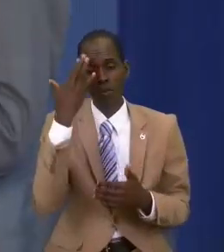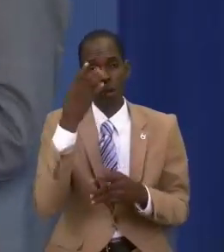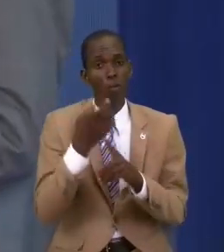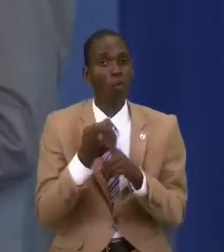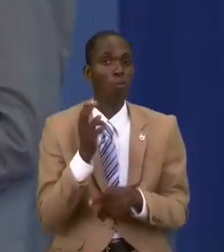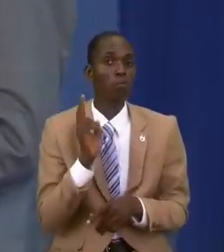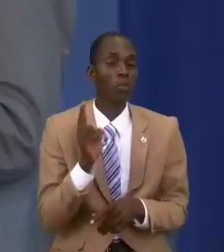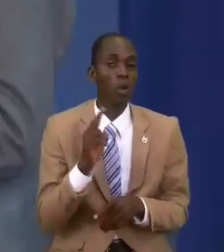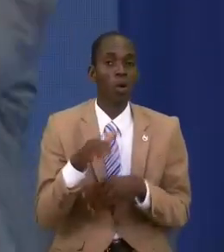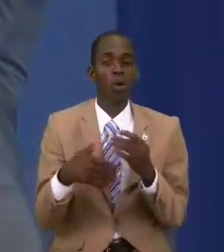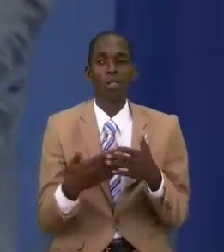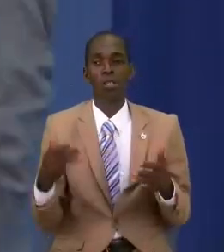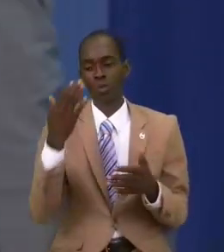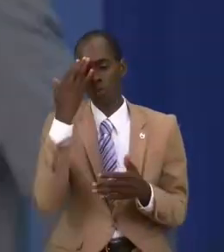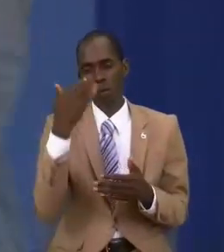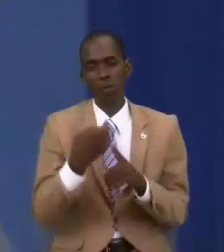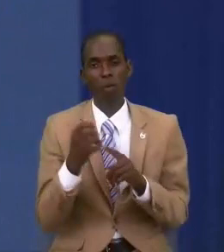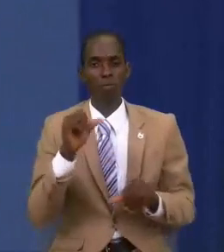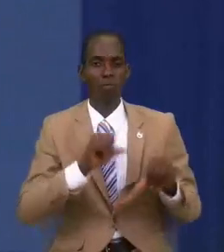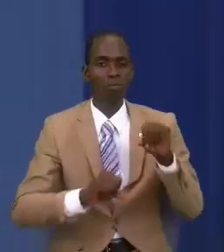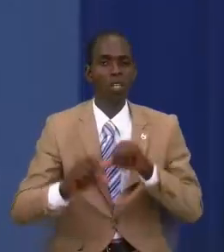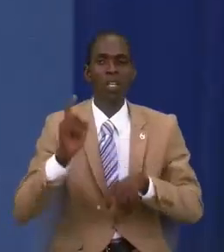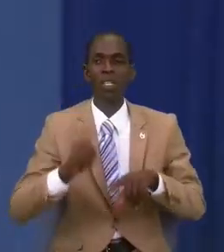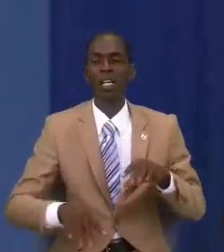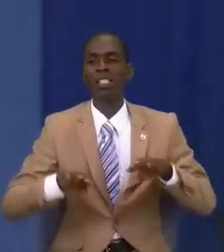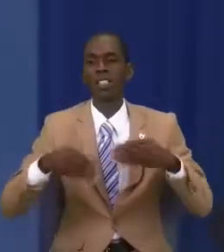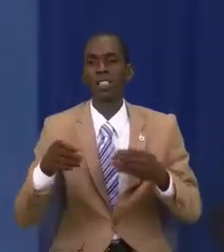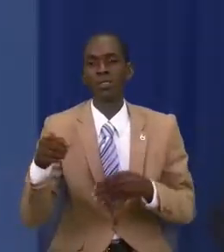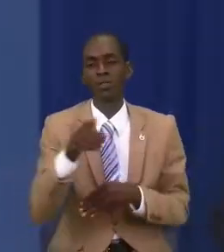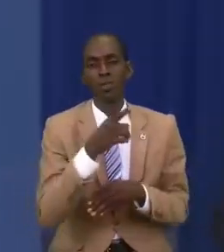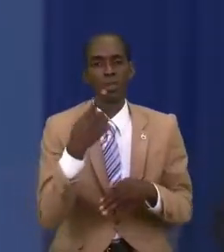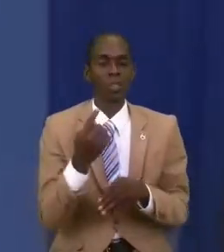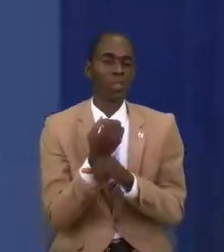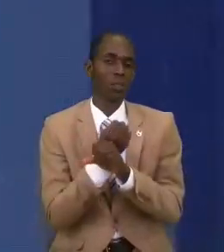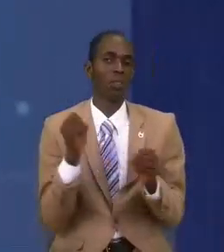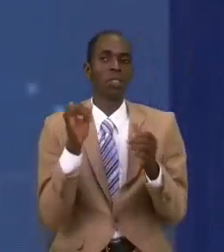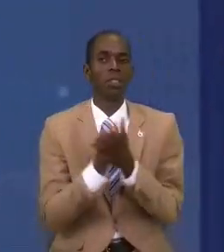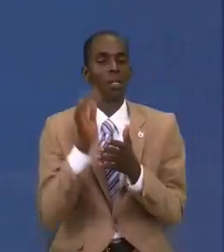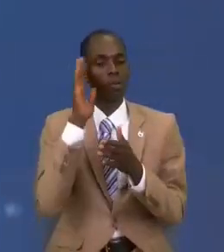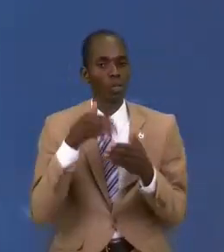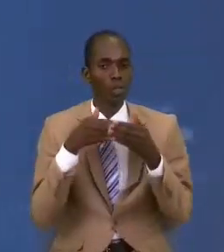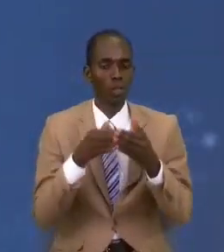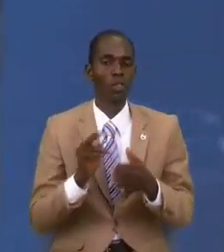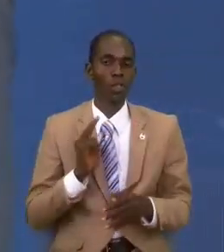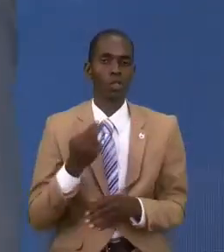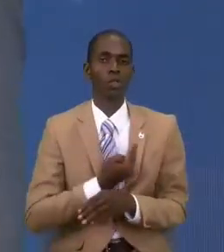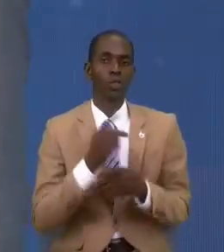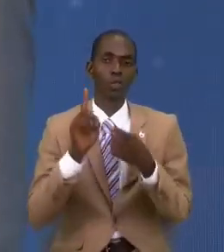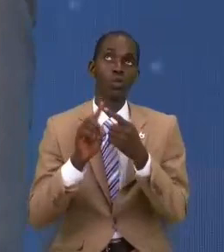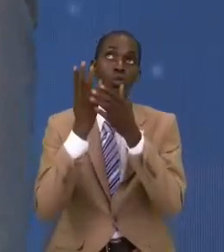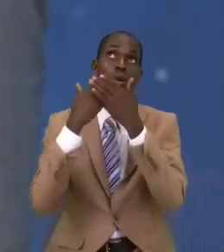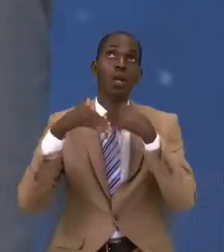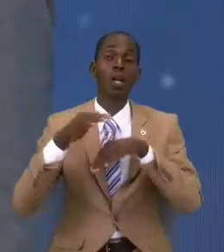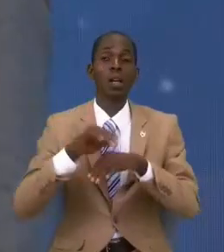the salvation that will lead us into heaven. And therefore the Lord himself, going beyond history